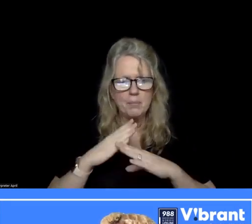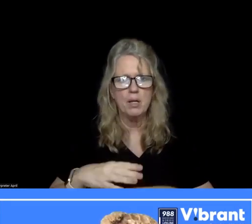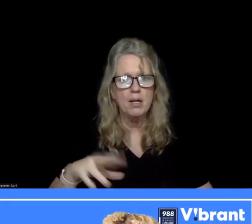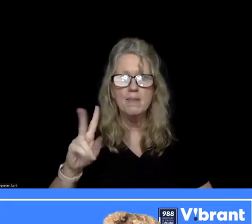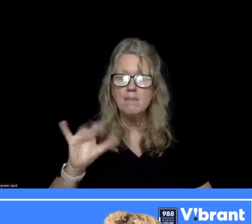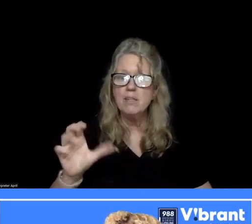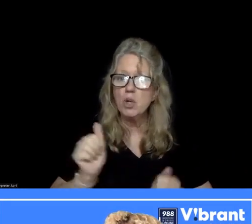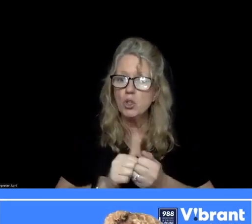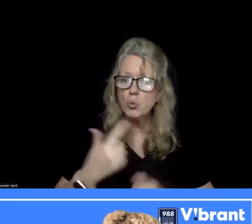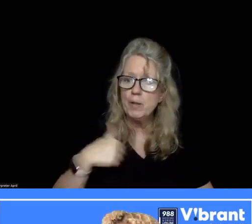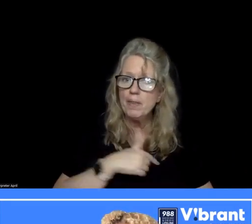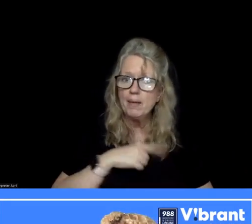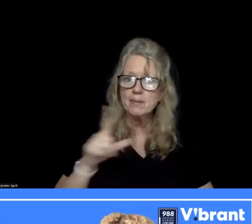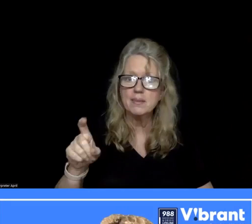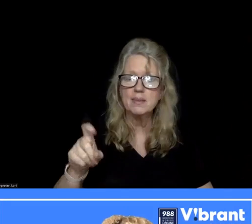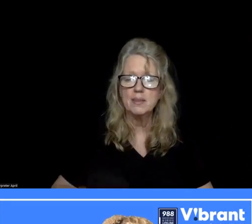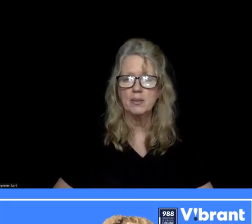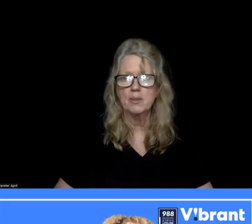you with us?